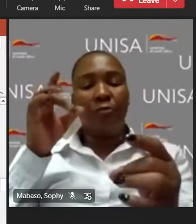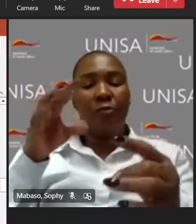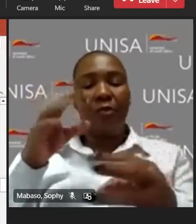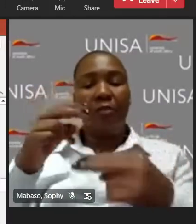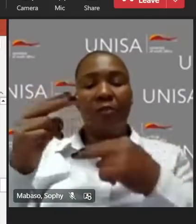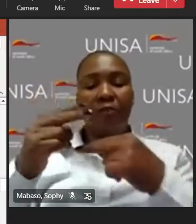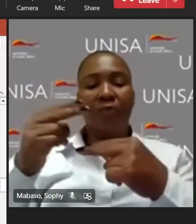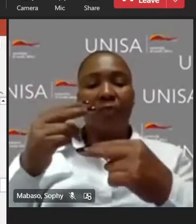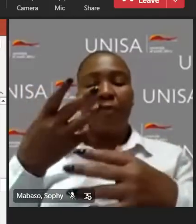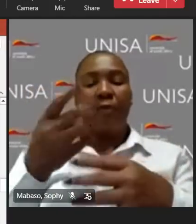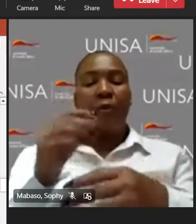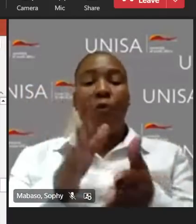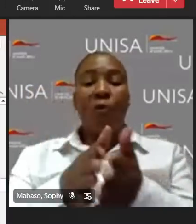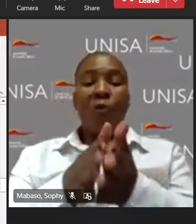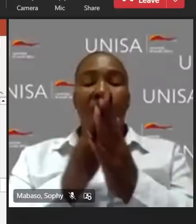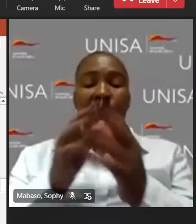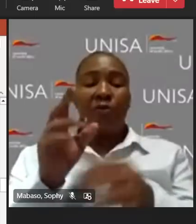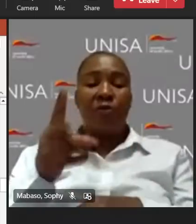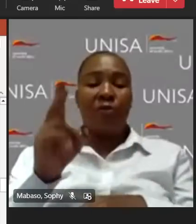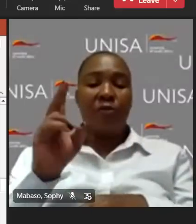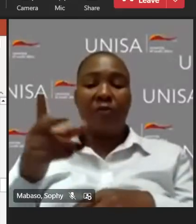deposit